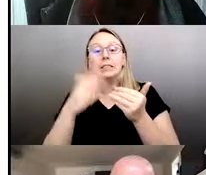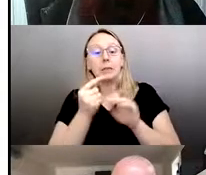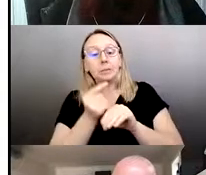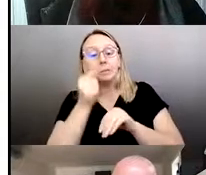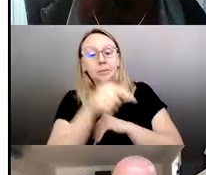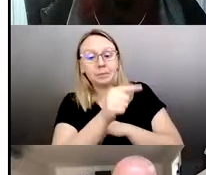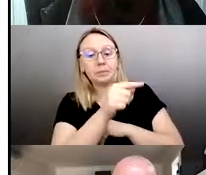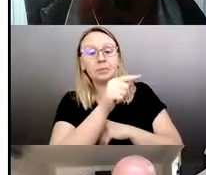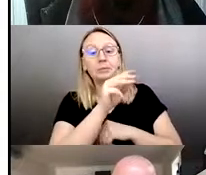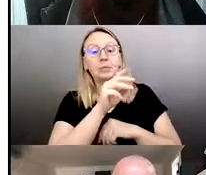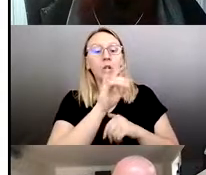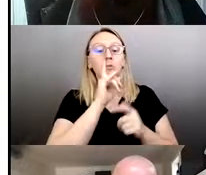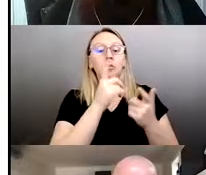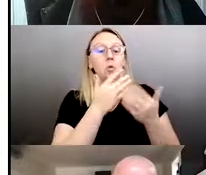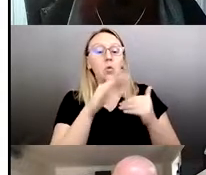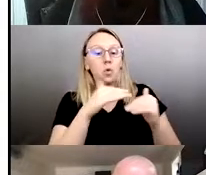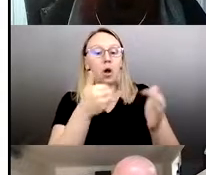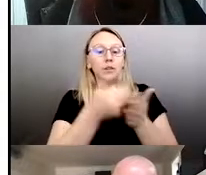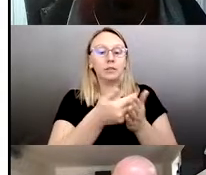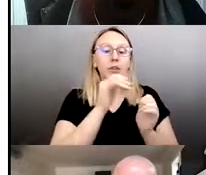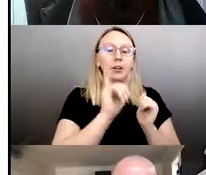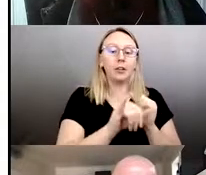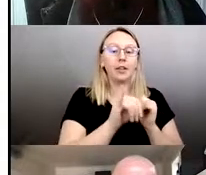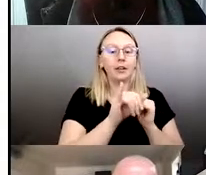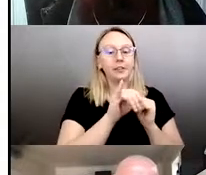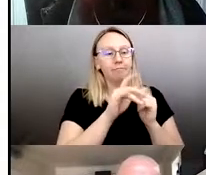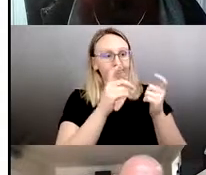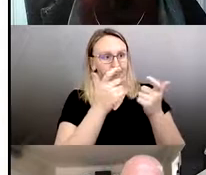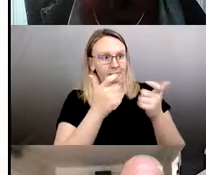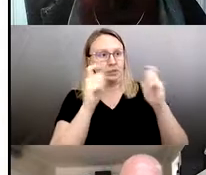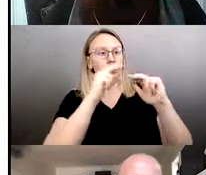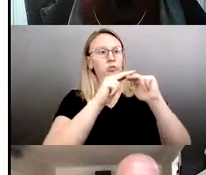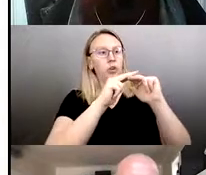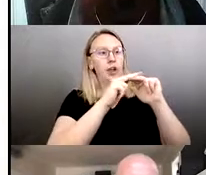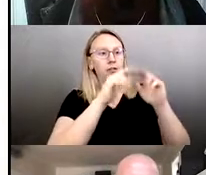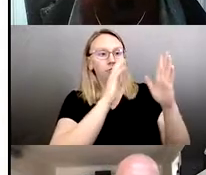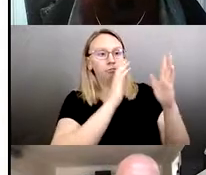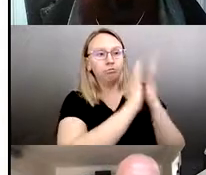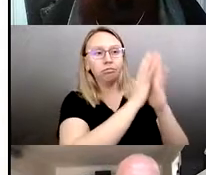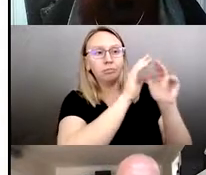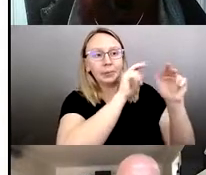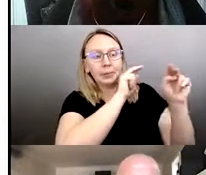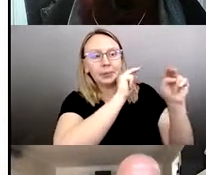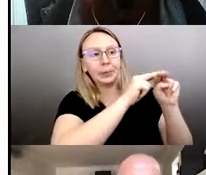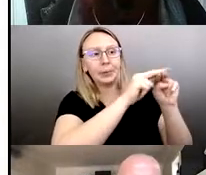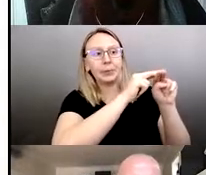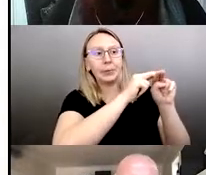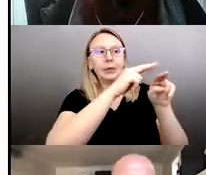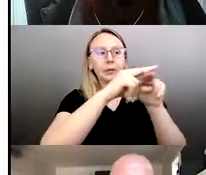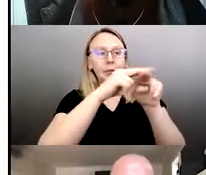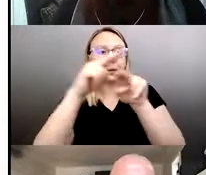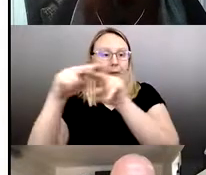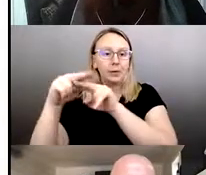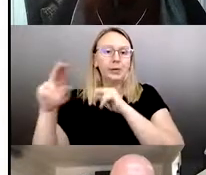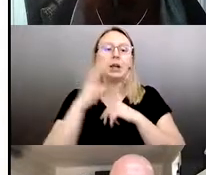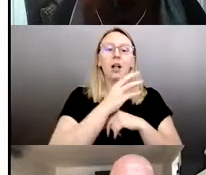Field Museum, nearby views of elevated train lines, which are a hallmark of this city, and Lake Michigan. A day at